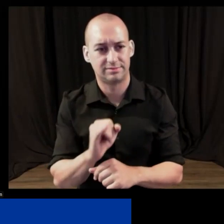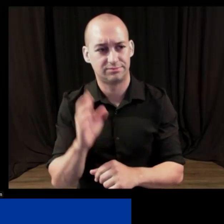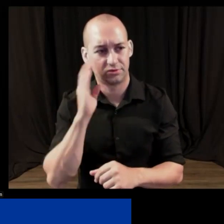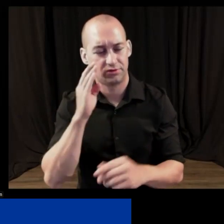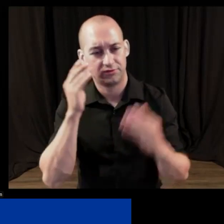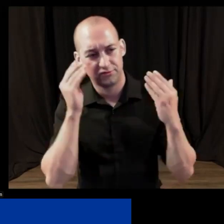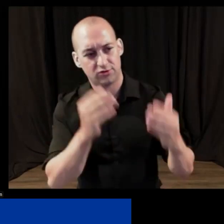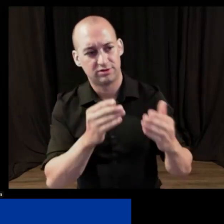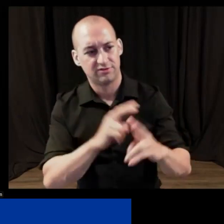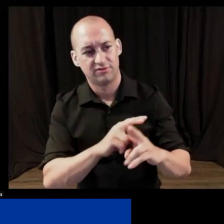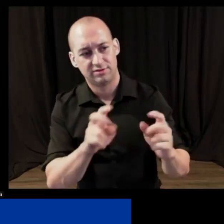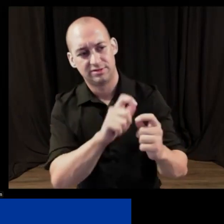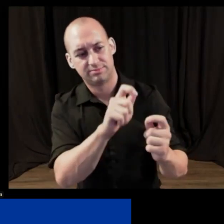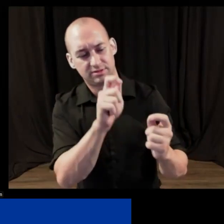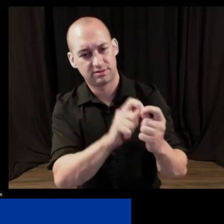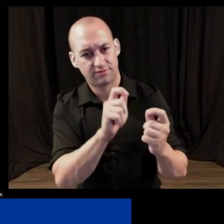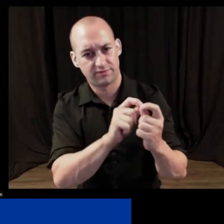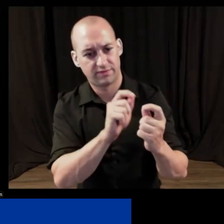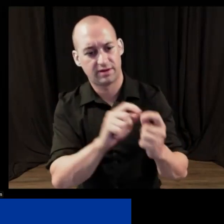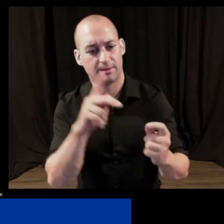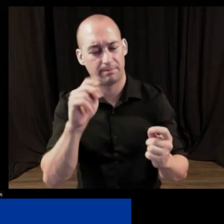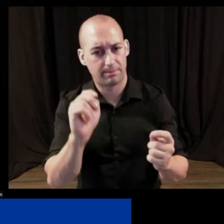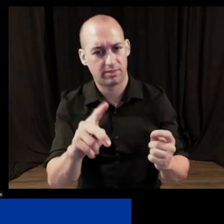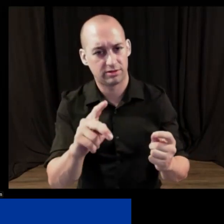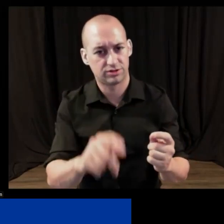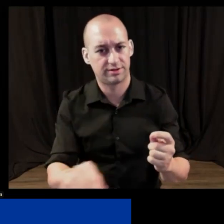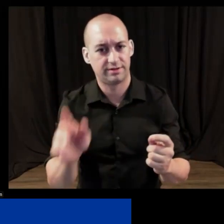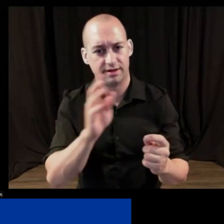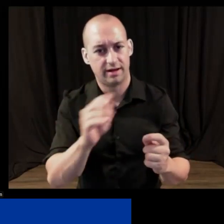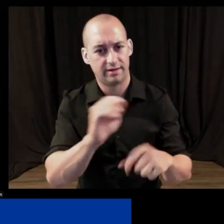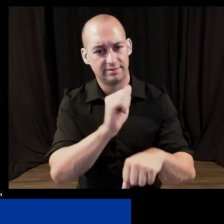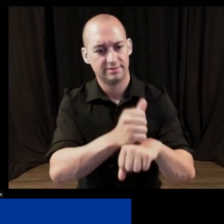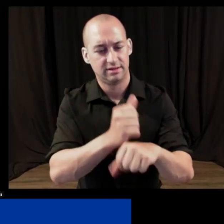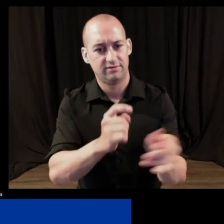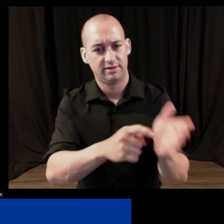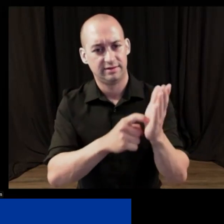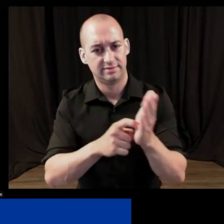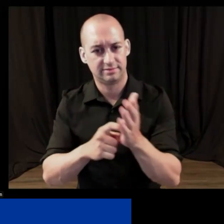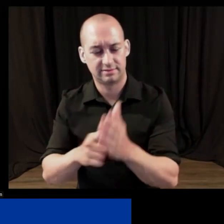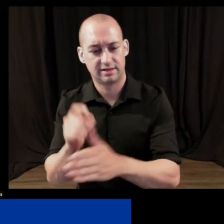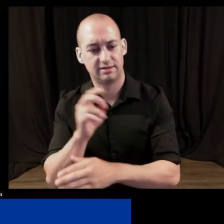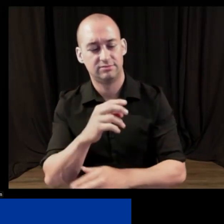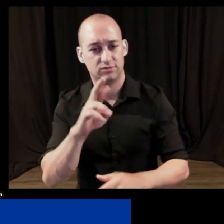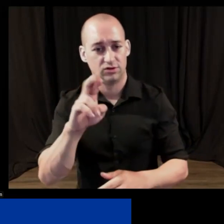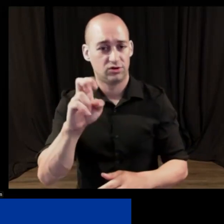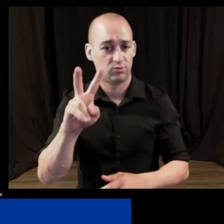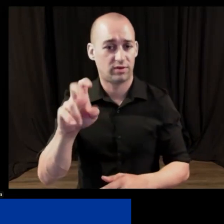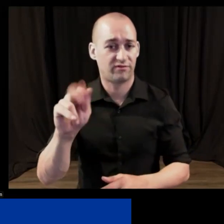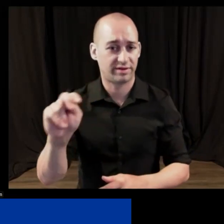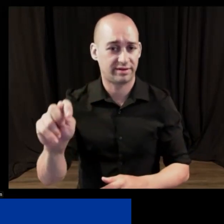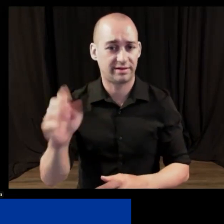on a very specific population and set of needs that is relevant and will remain relevant in